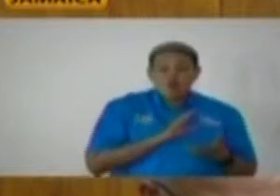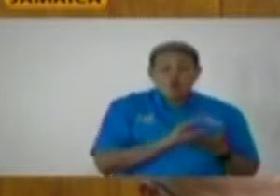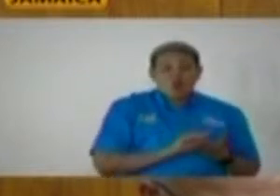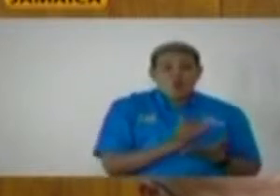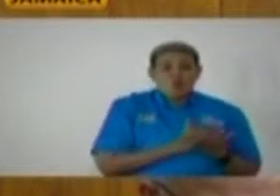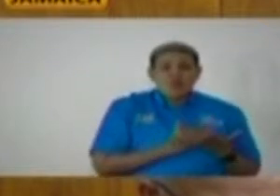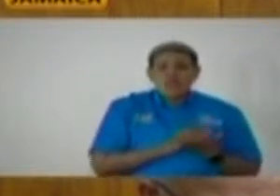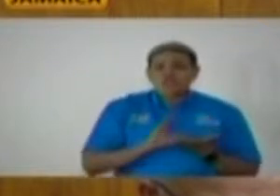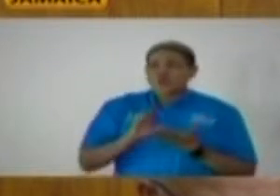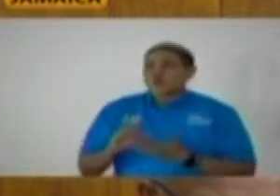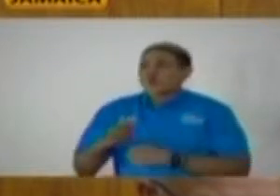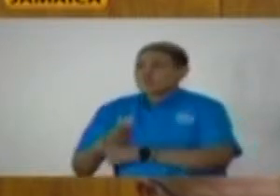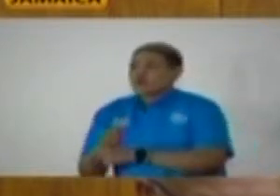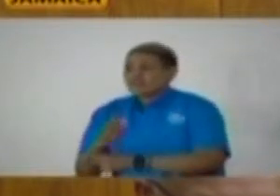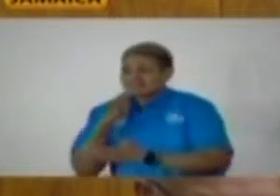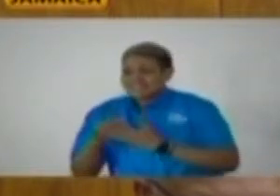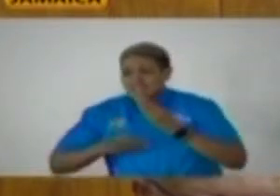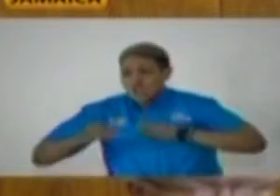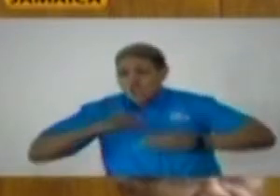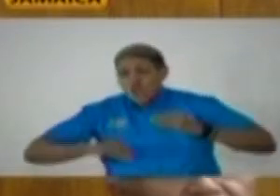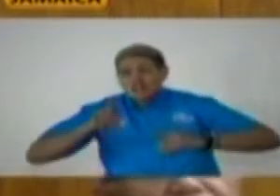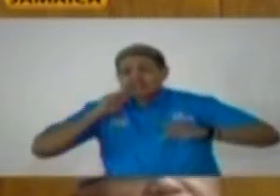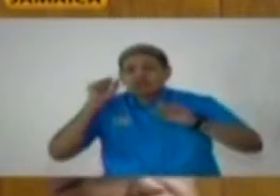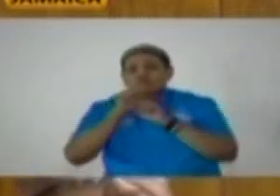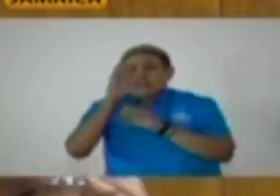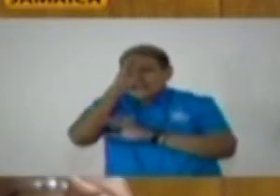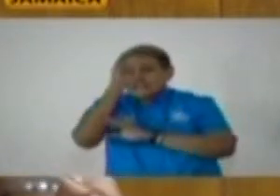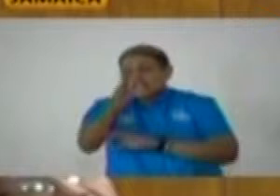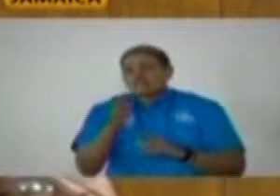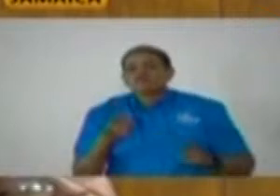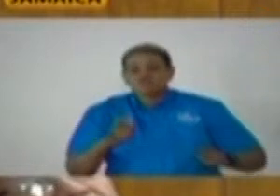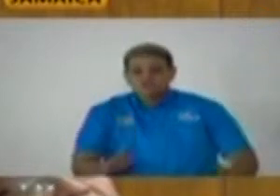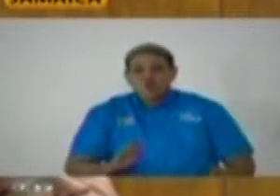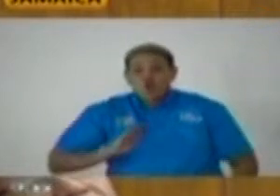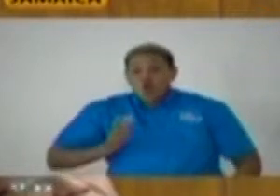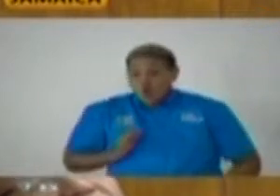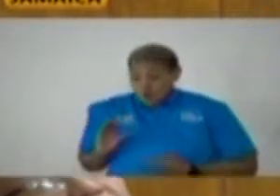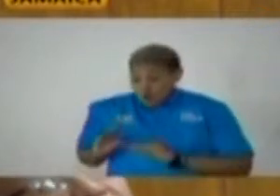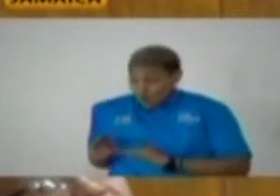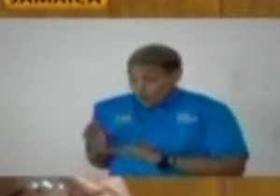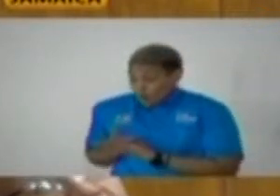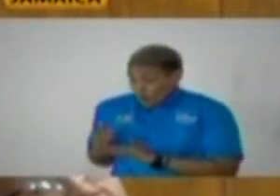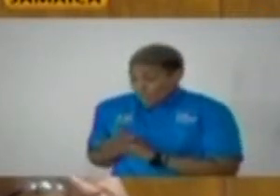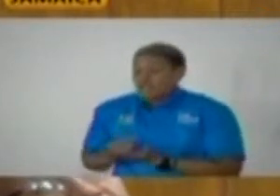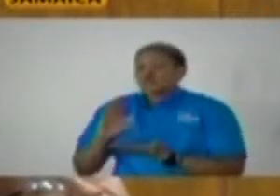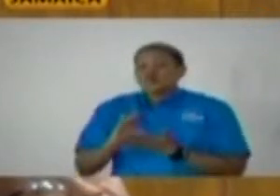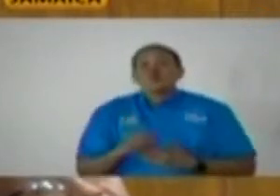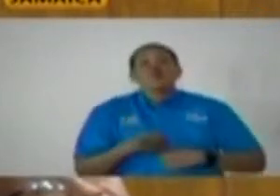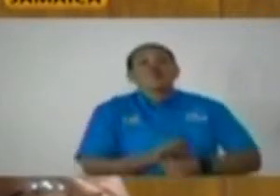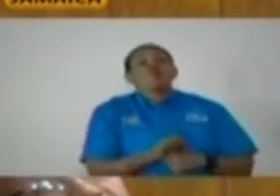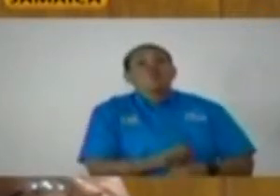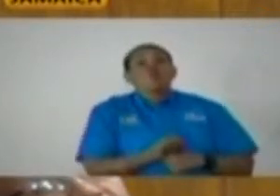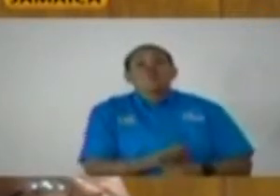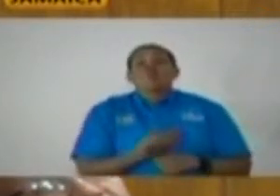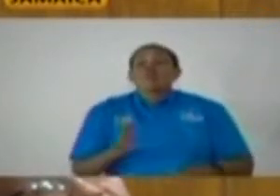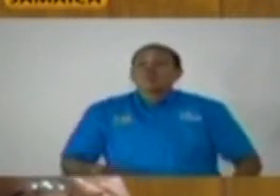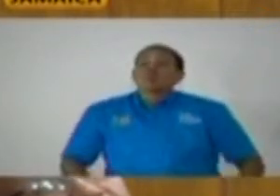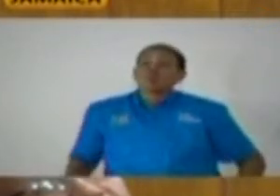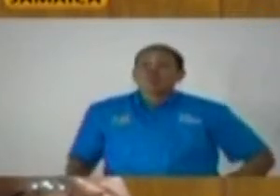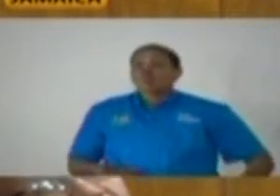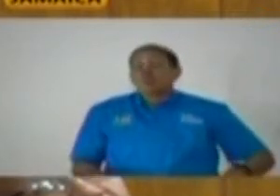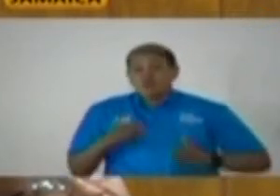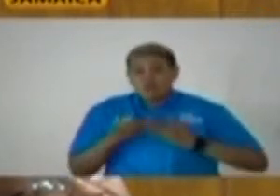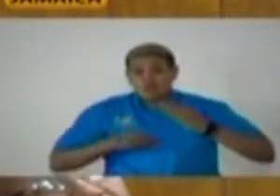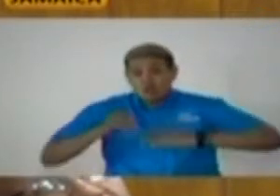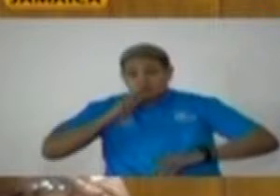low-wage, low-productivity economy is a direct result. Our low-wage, low-productivity economy is a